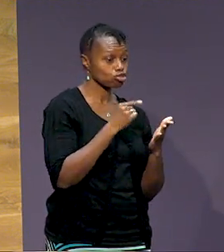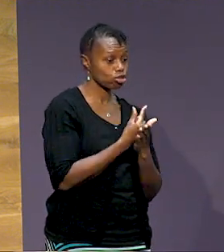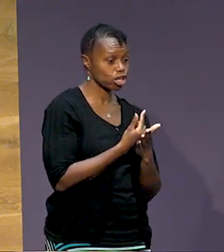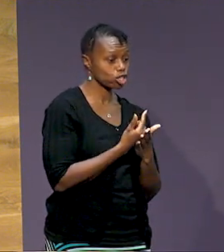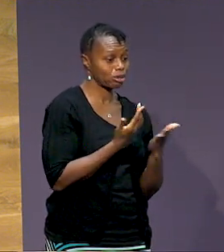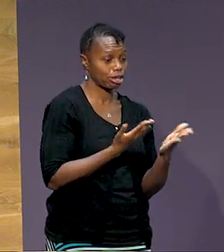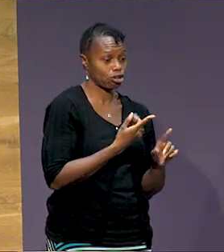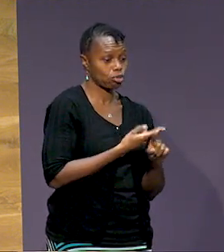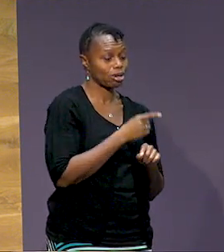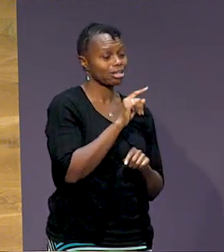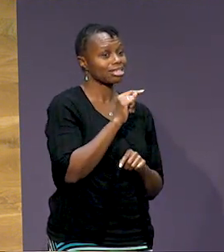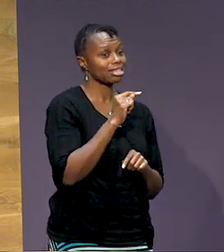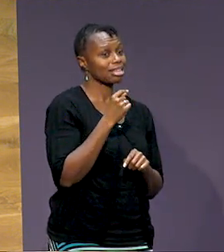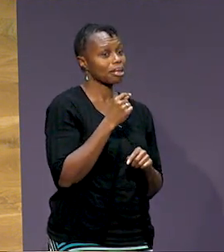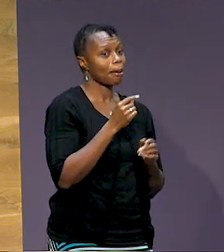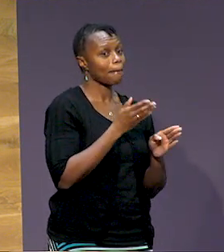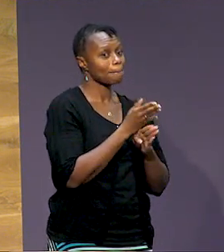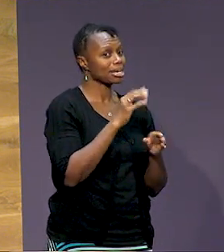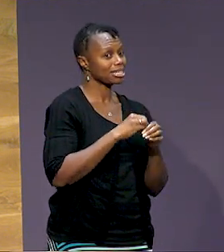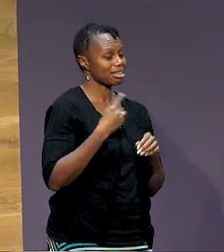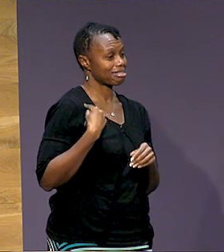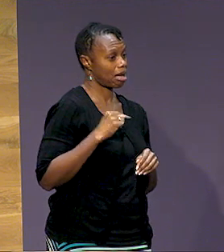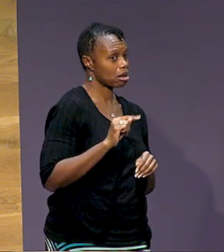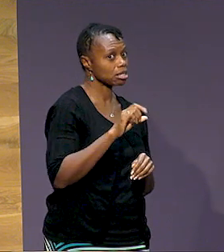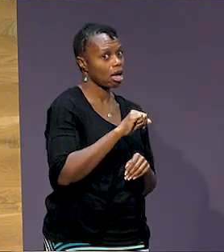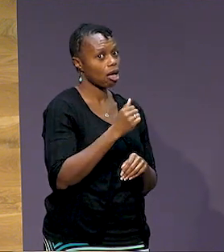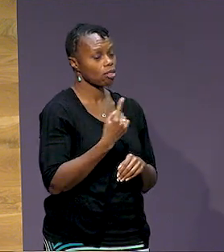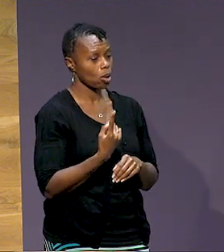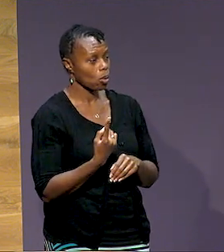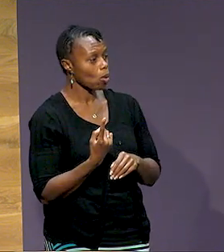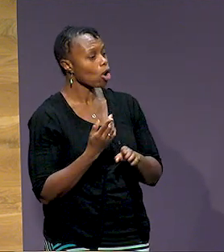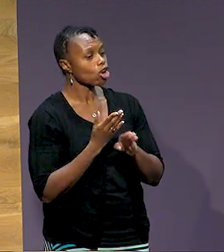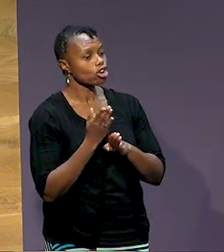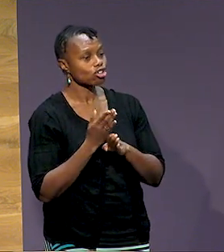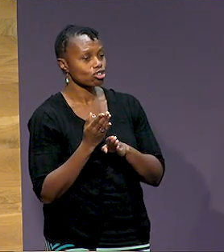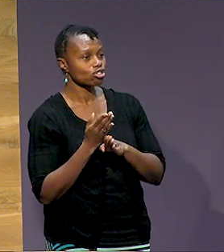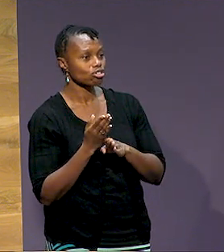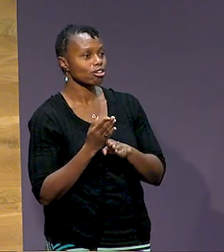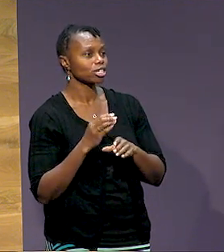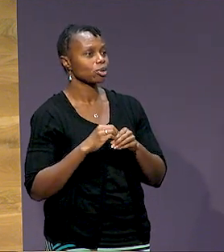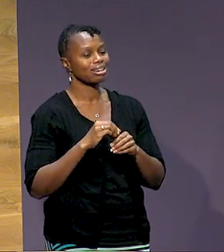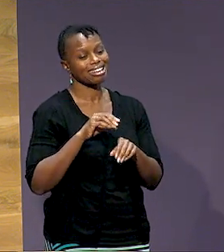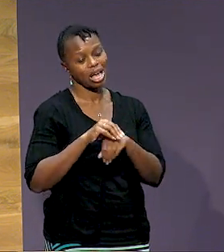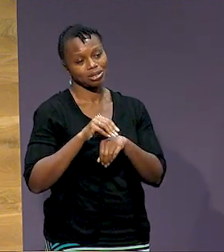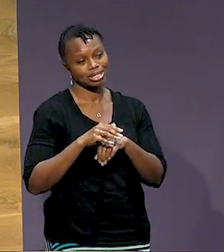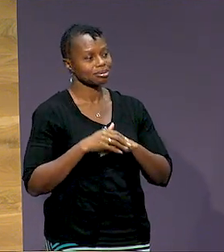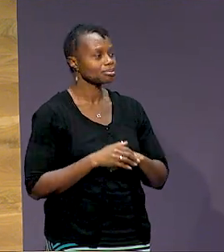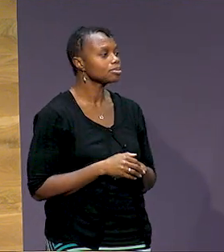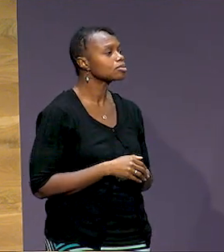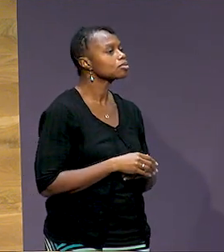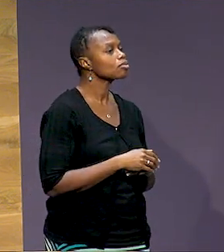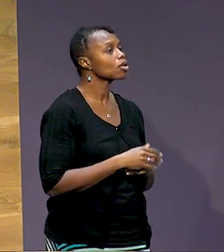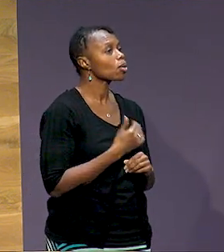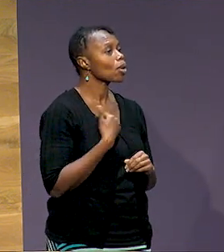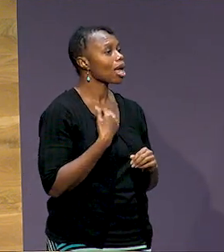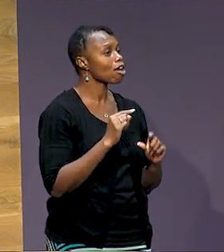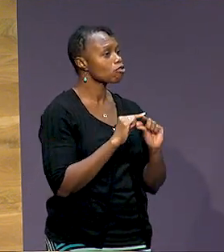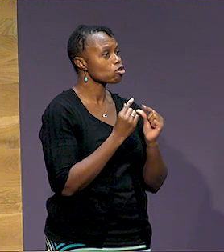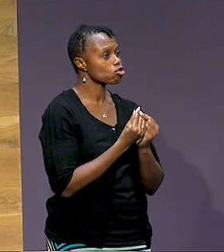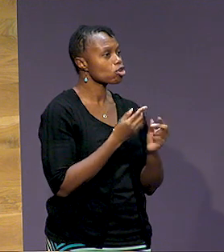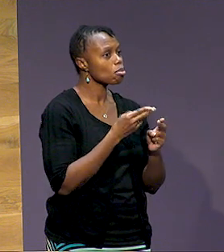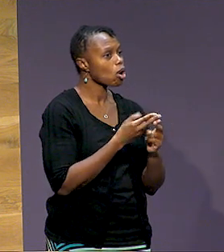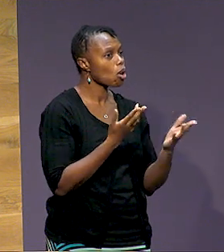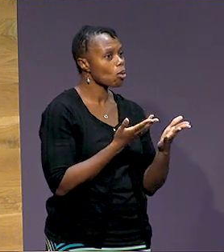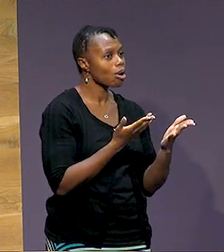counseling grad. And we have a podcast called Hablemos de Verdad. In Spanish, it means Let's Speak